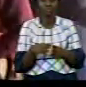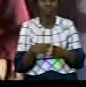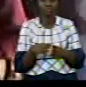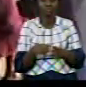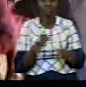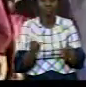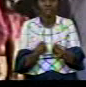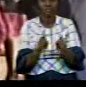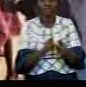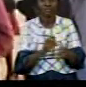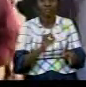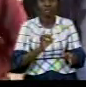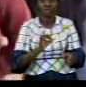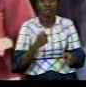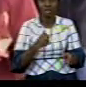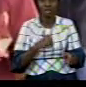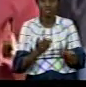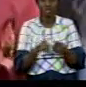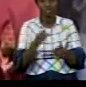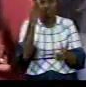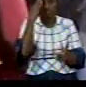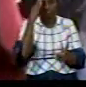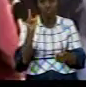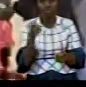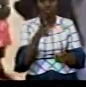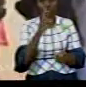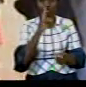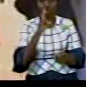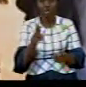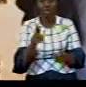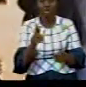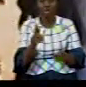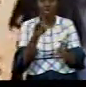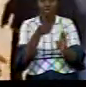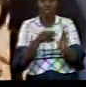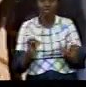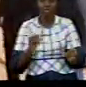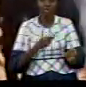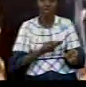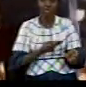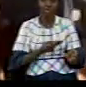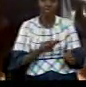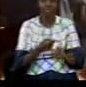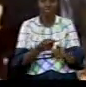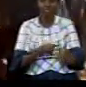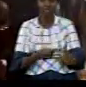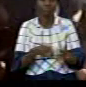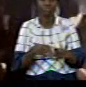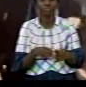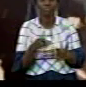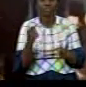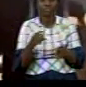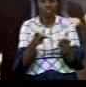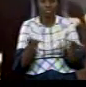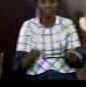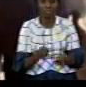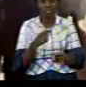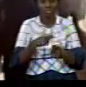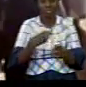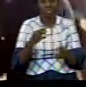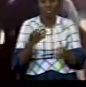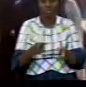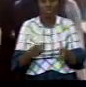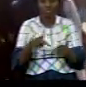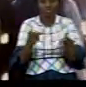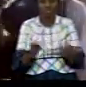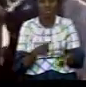i want to know where foreign are joining us from because it's welcome to know where you are joining us from tell me the location i'll be looking at the comment right now tell us